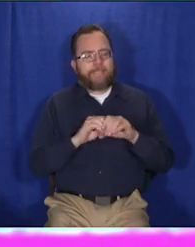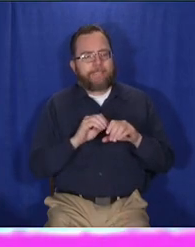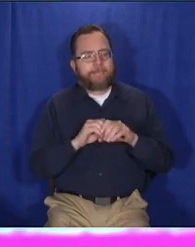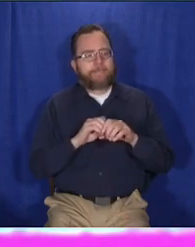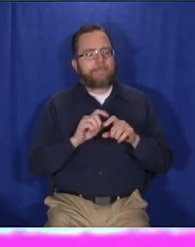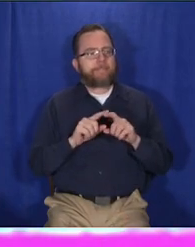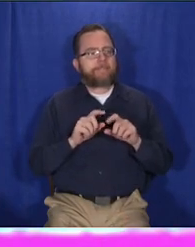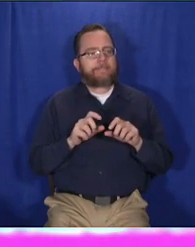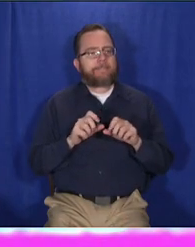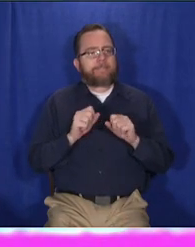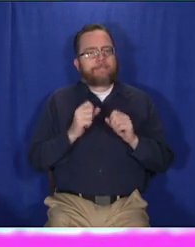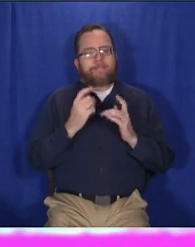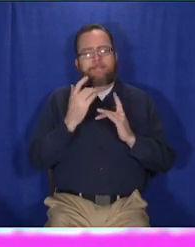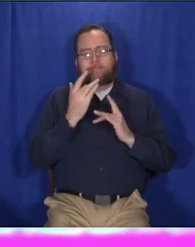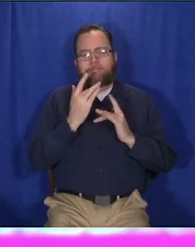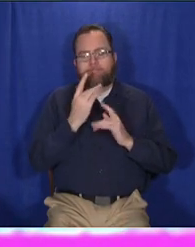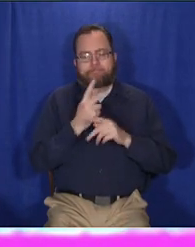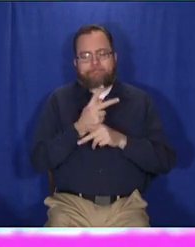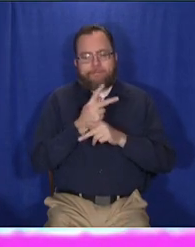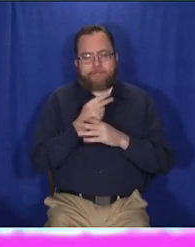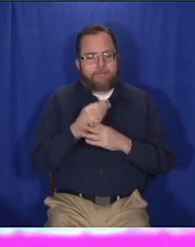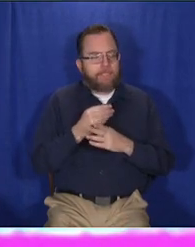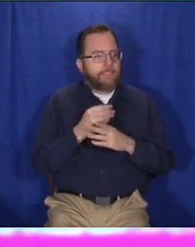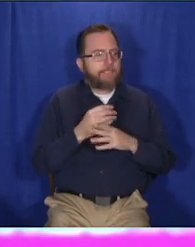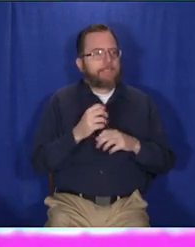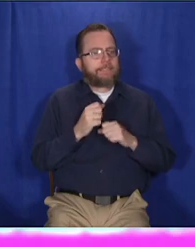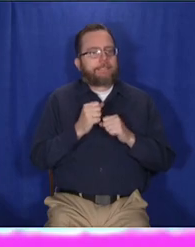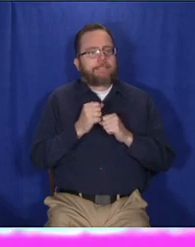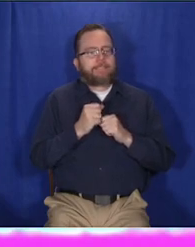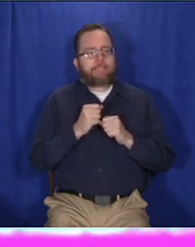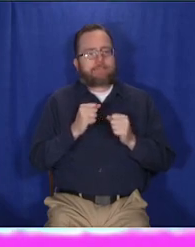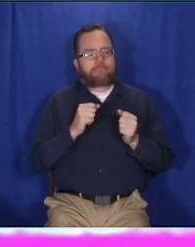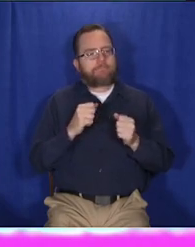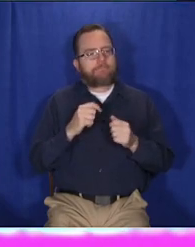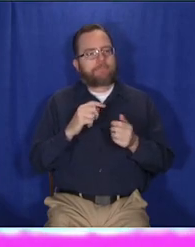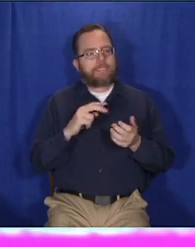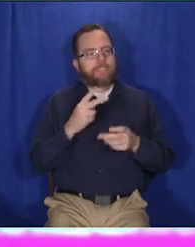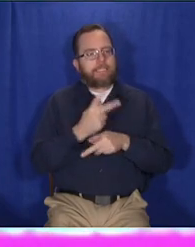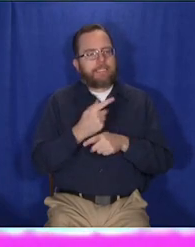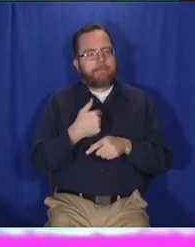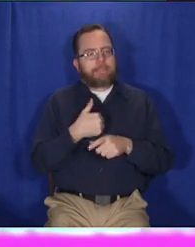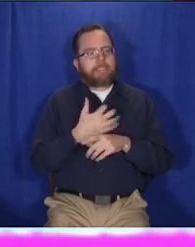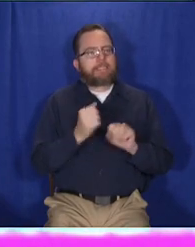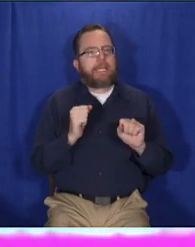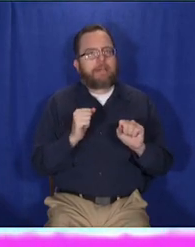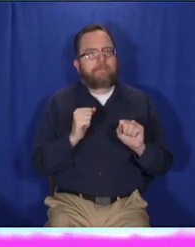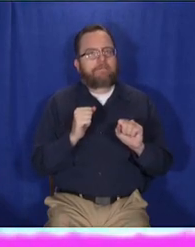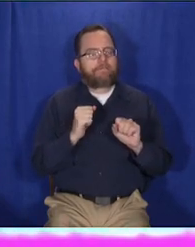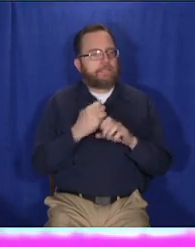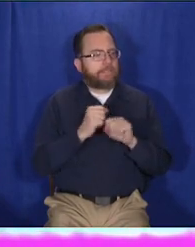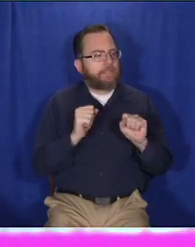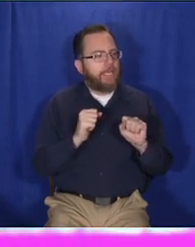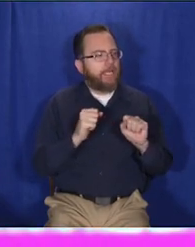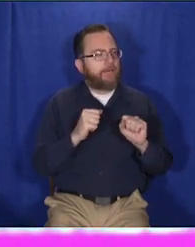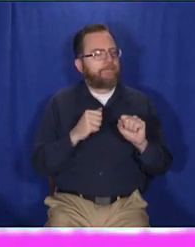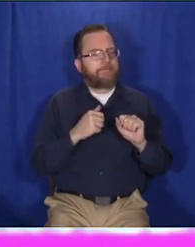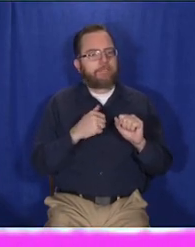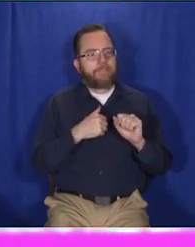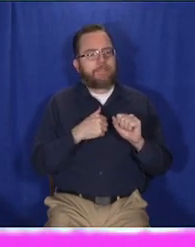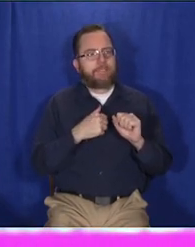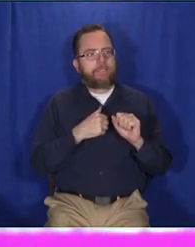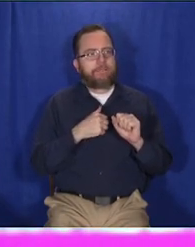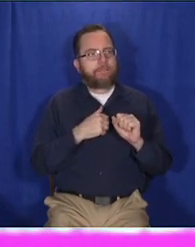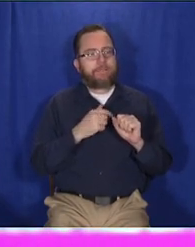Like that's the lie that we've bought into. That to hoard more, to keep more, to spend more, to preserve,